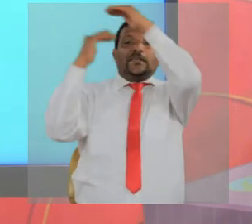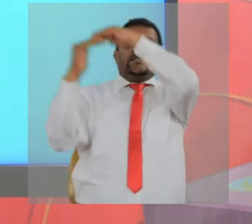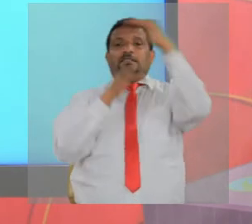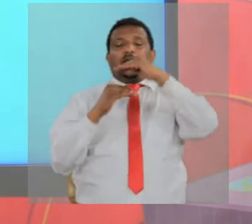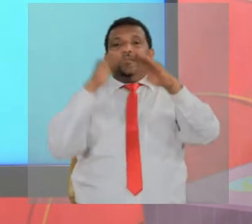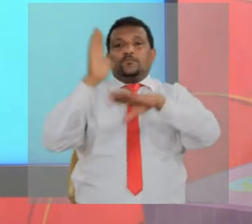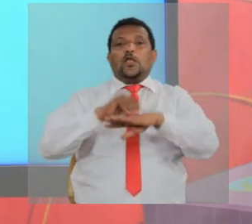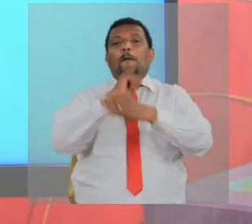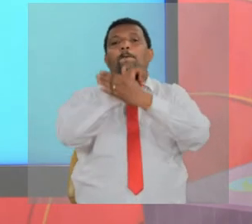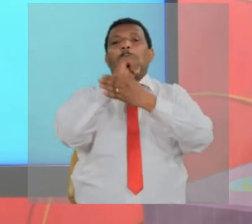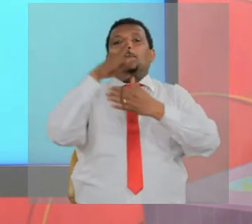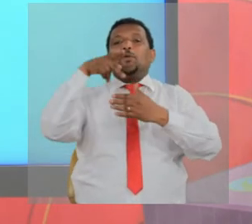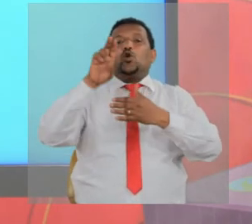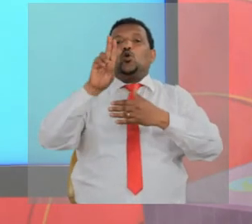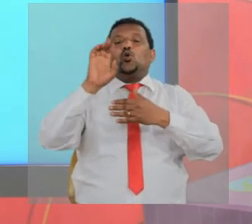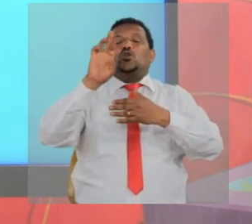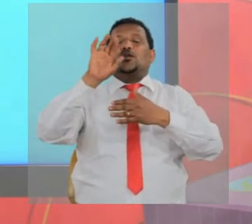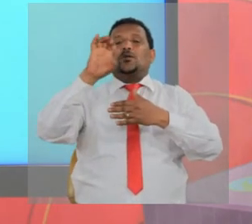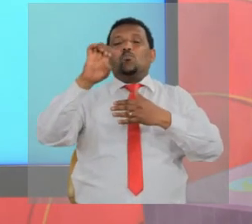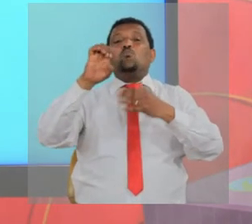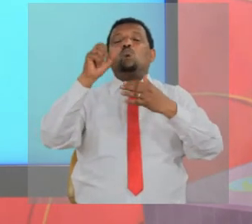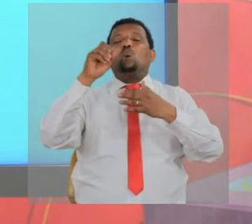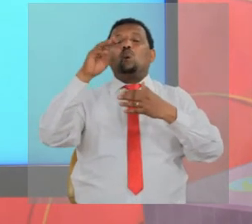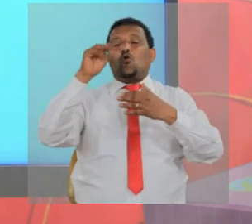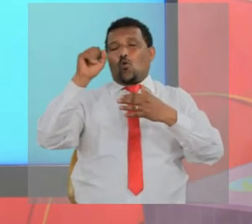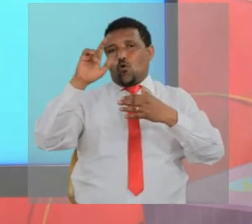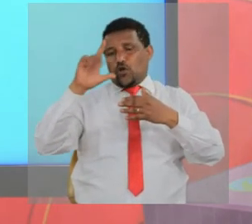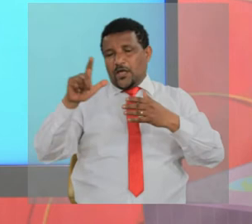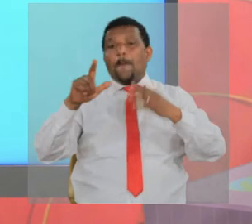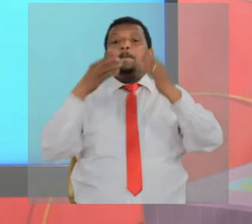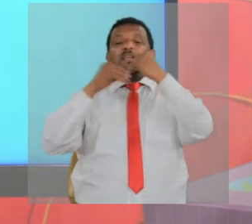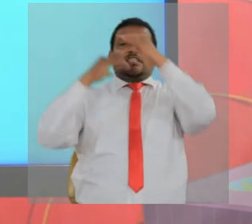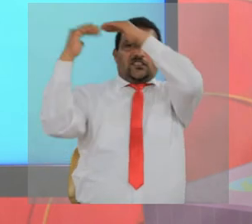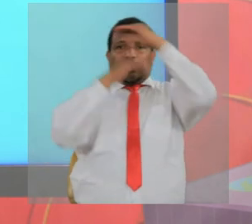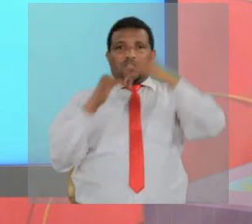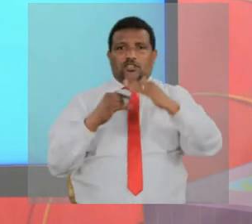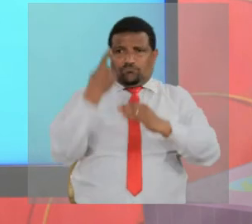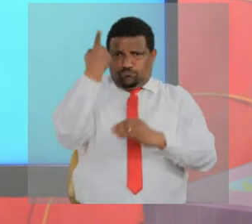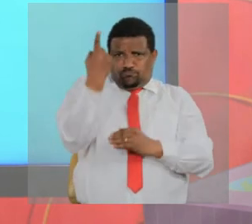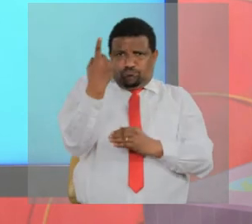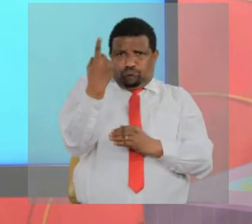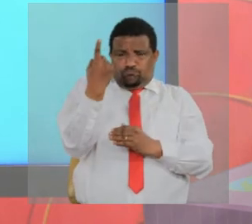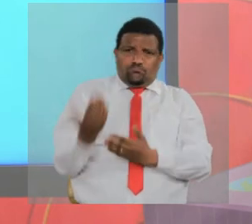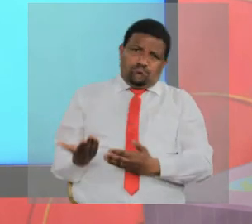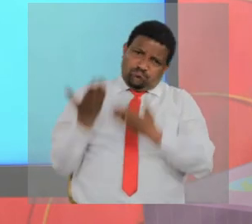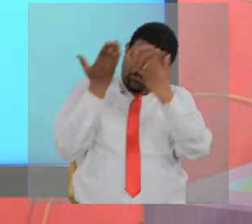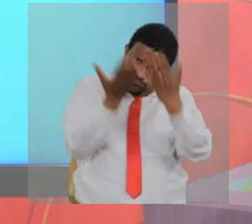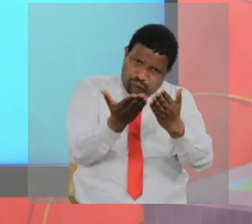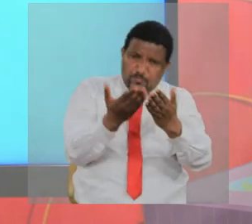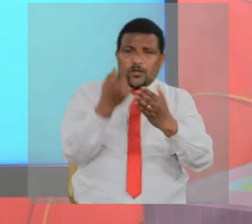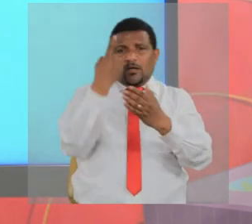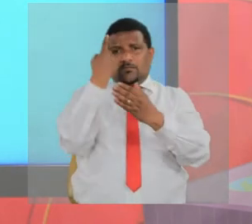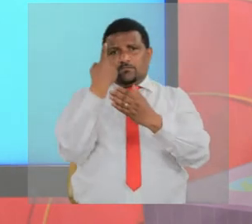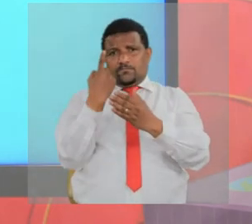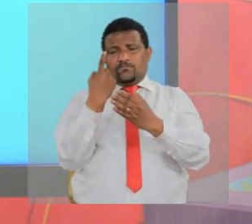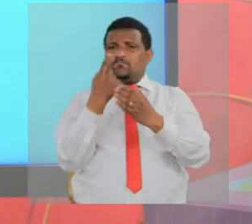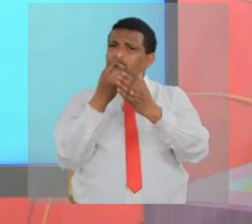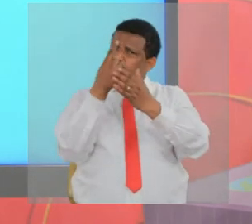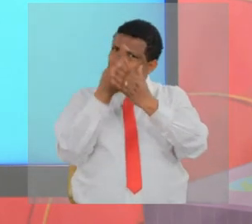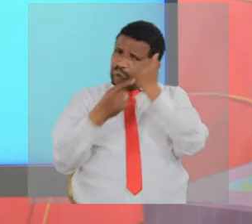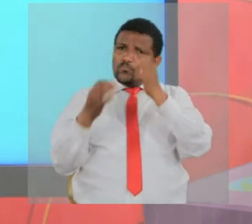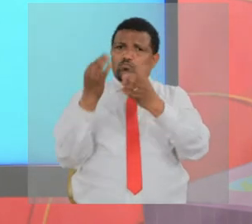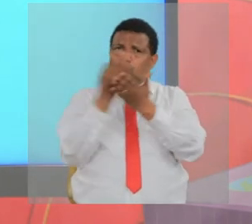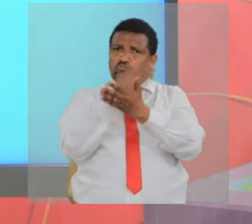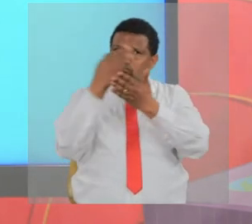structure called pure monopoly. Pure monopoly is a market structure in which a single firm supplies a particular product and